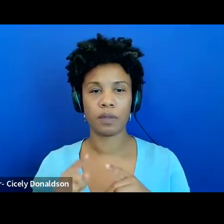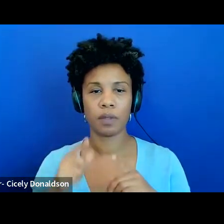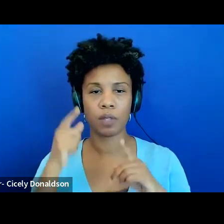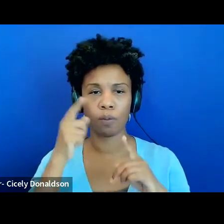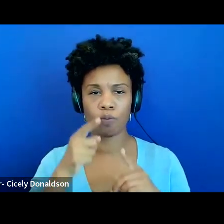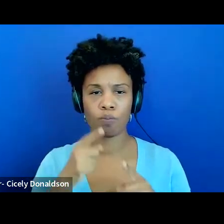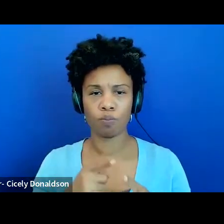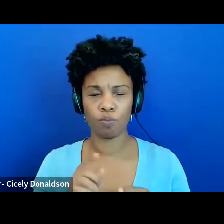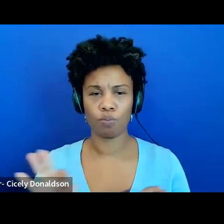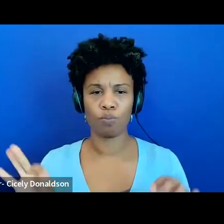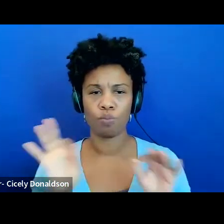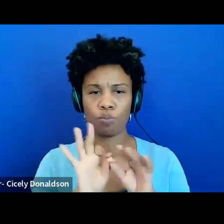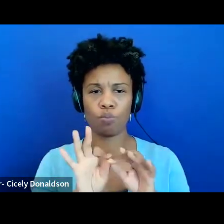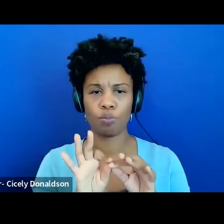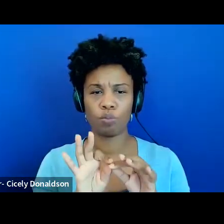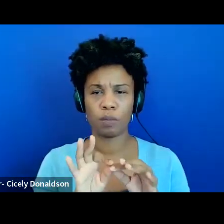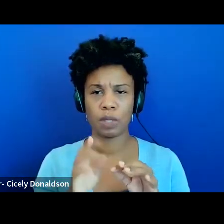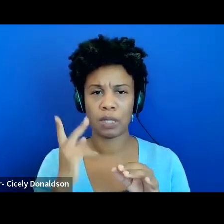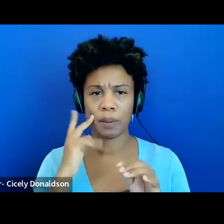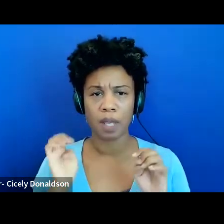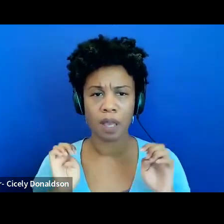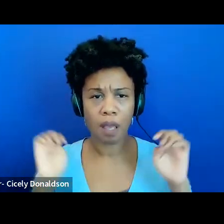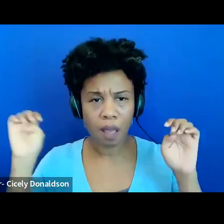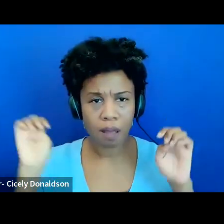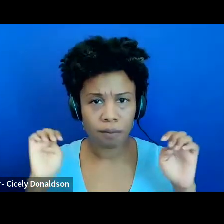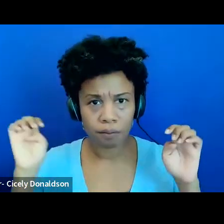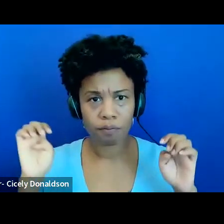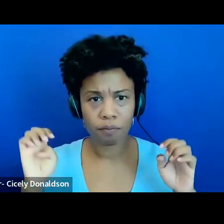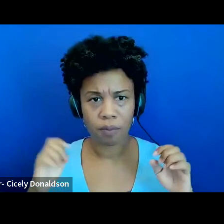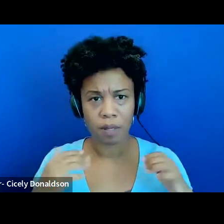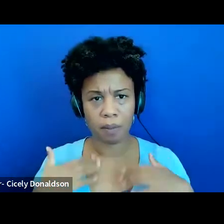know, fitness,